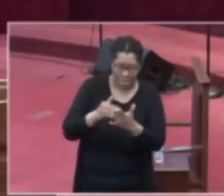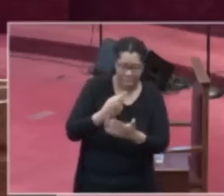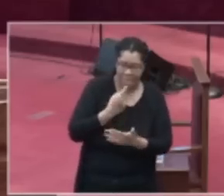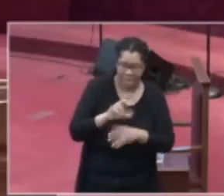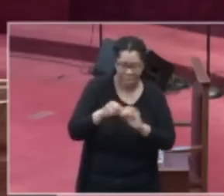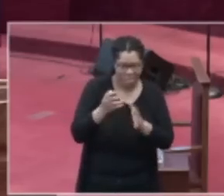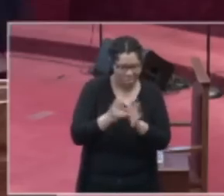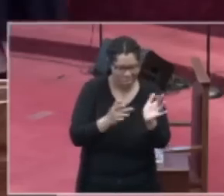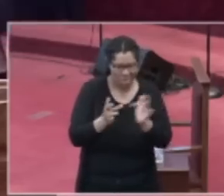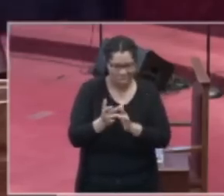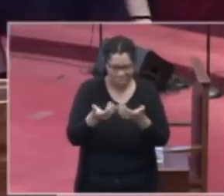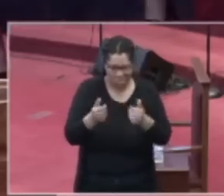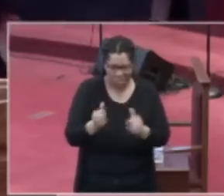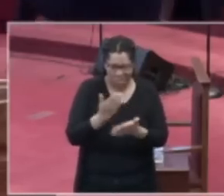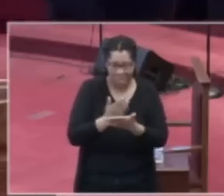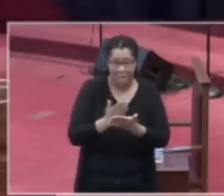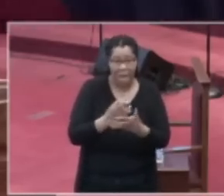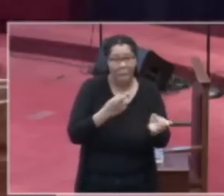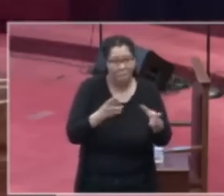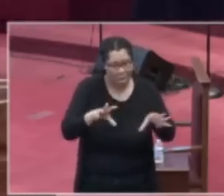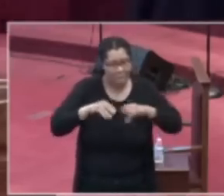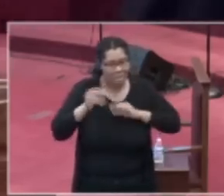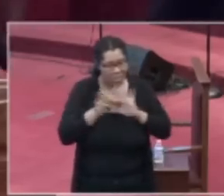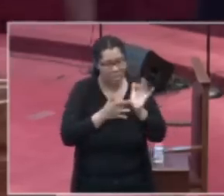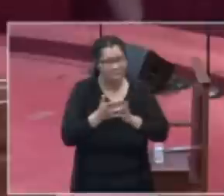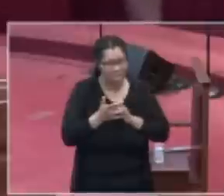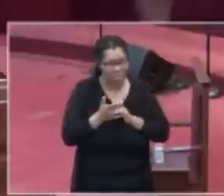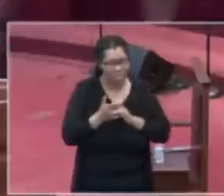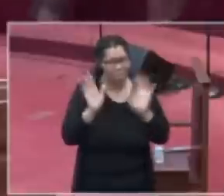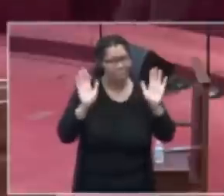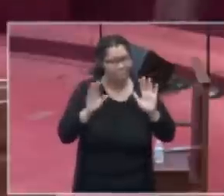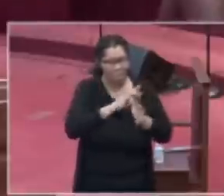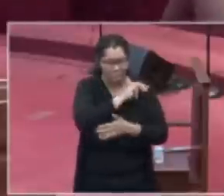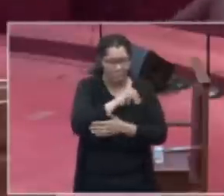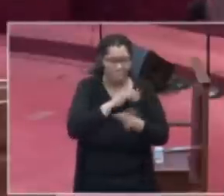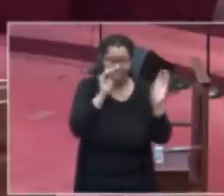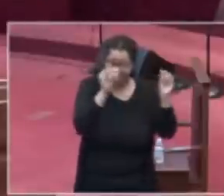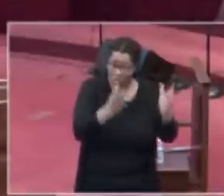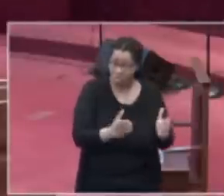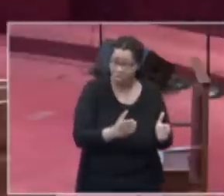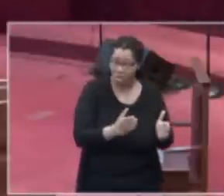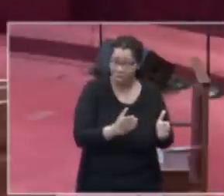about Jesus. I'm ready to accept Jesus as a great moral